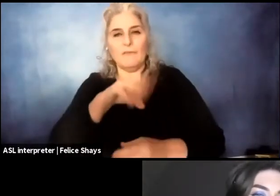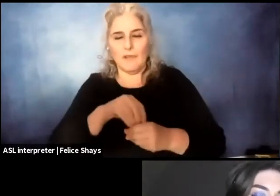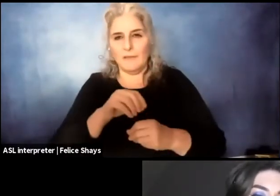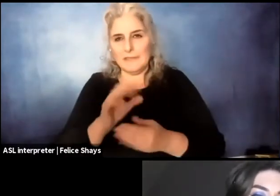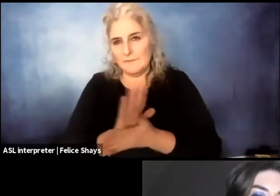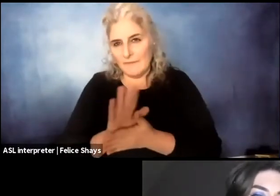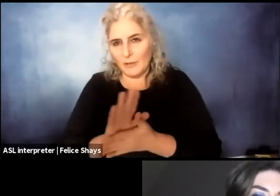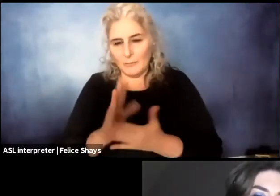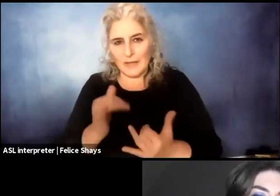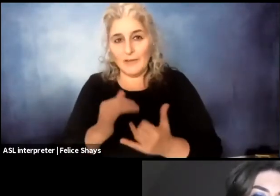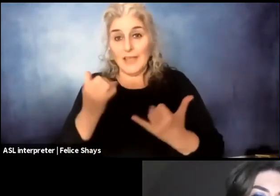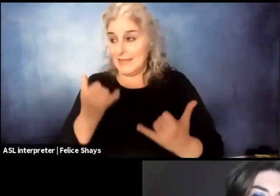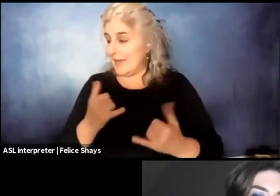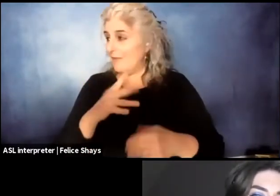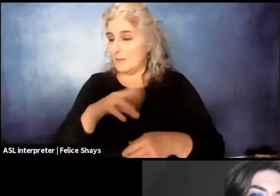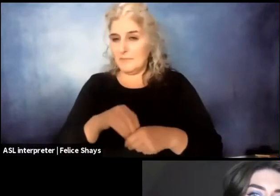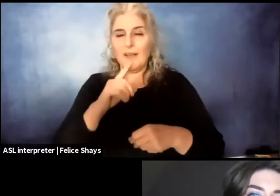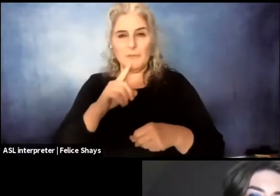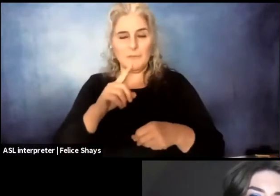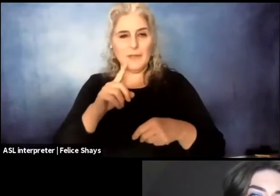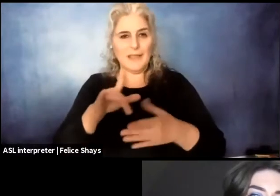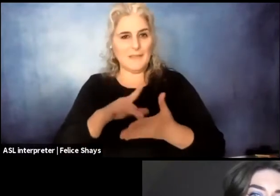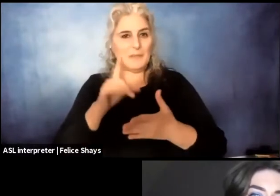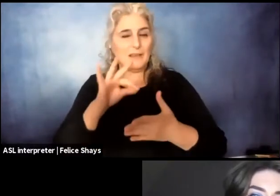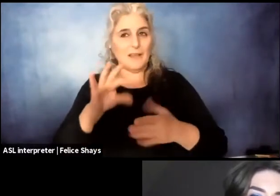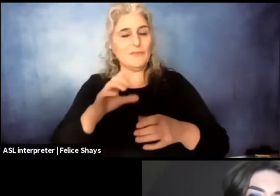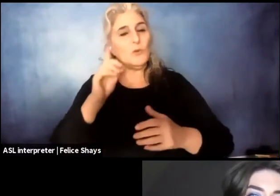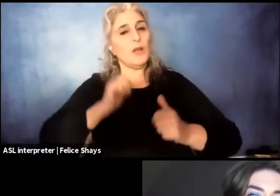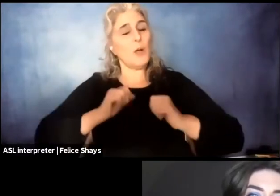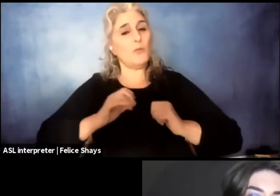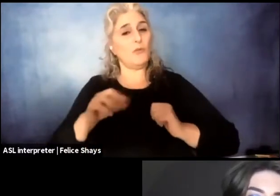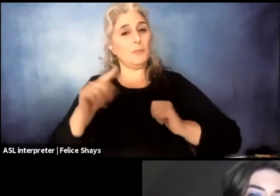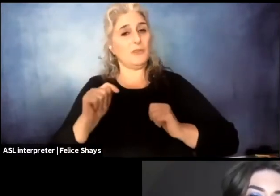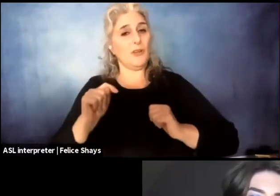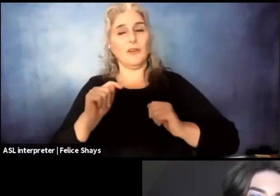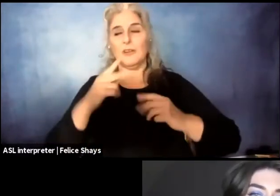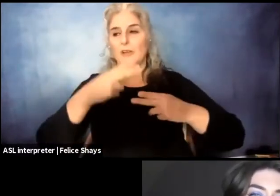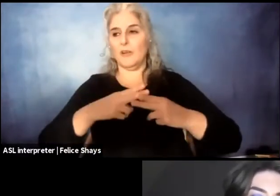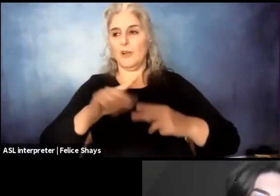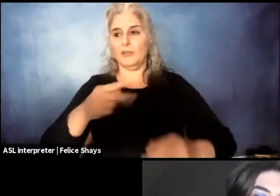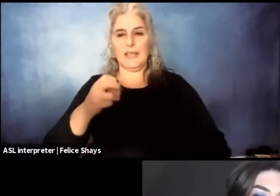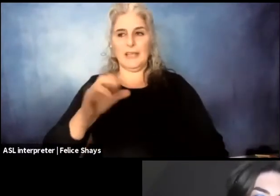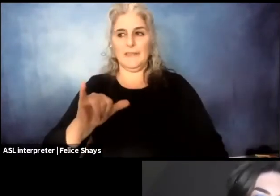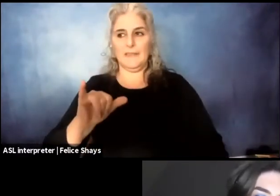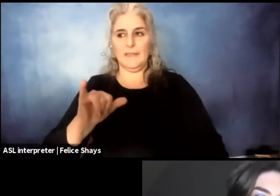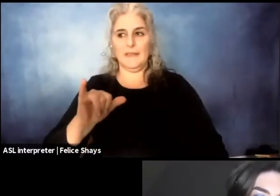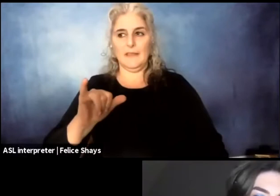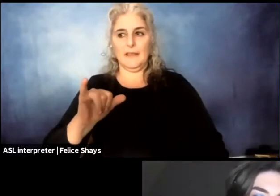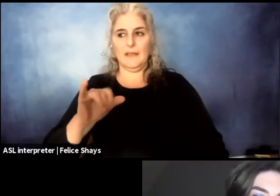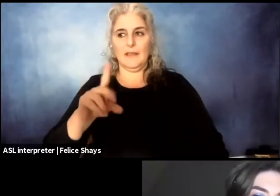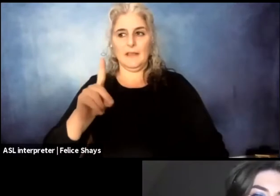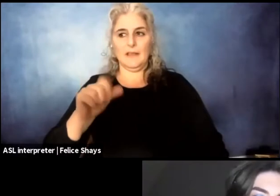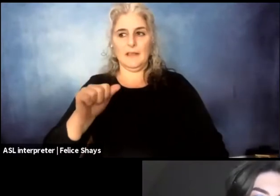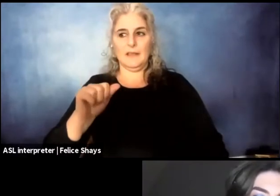I am now in the midst of doing a performance art piece called Daymares. It's about erotic anxiety. And I think that's